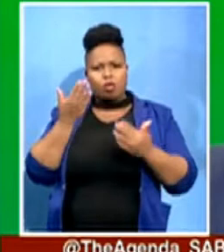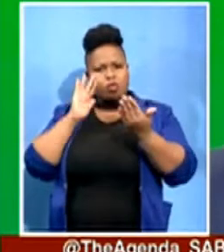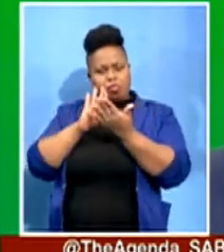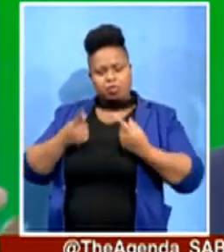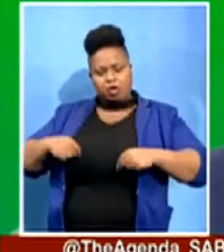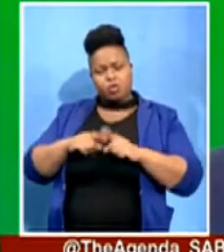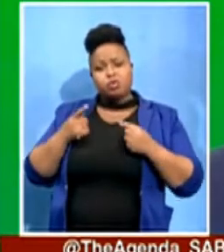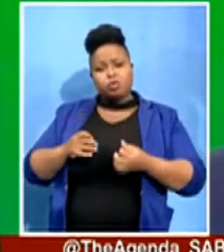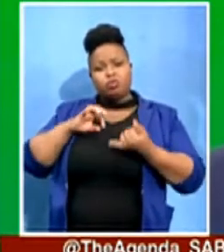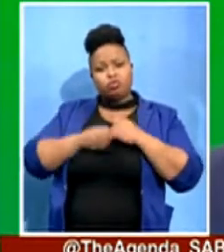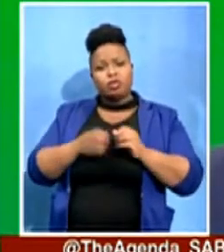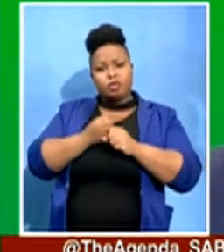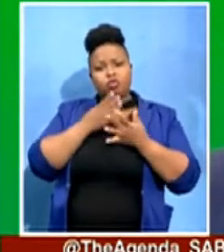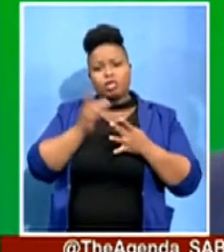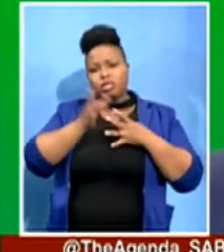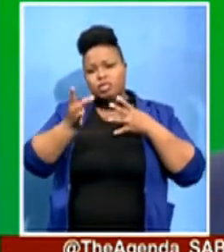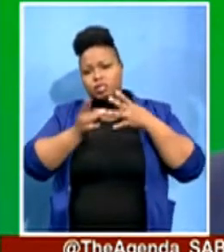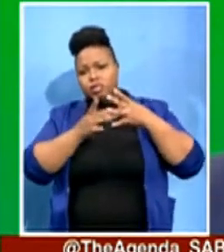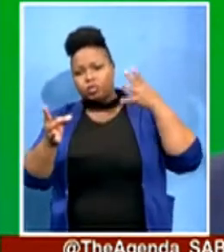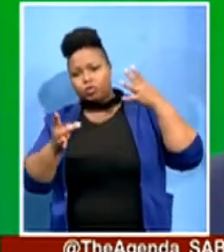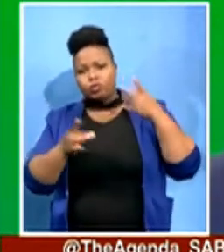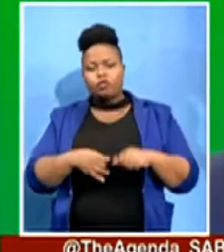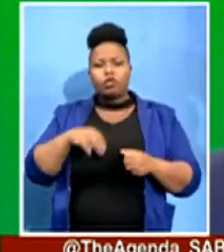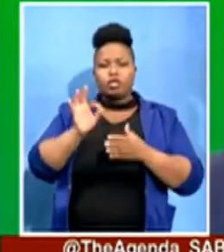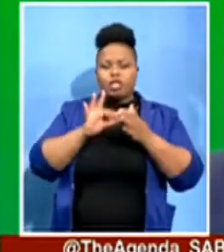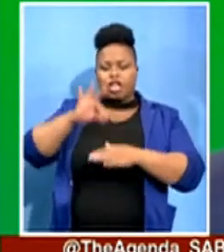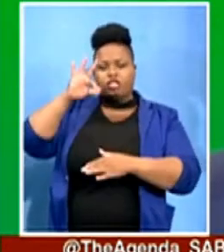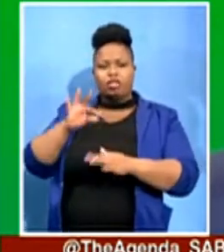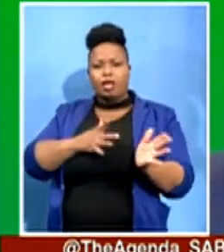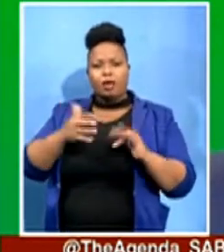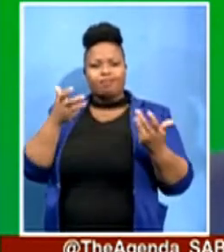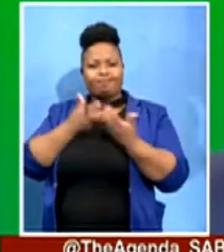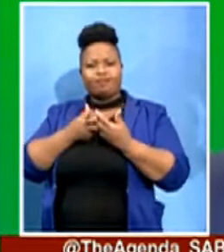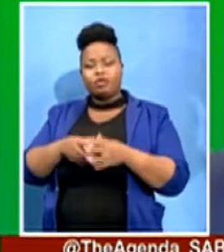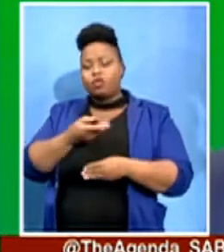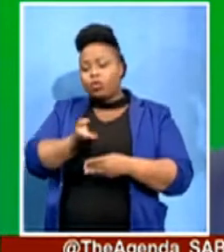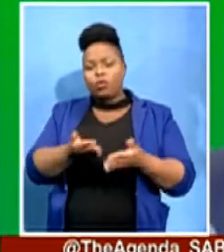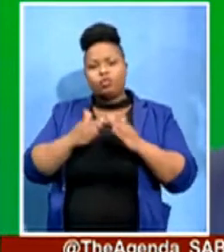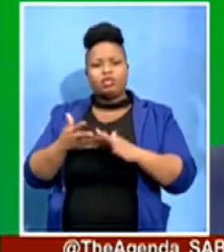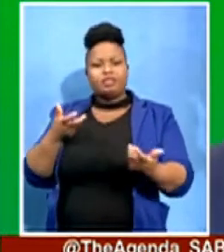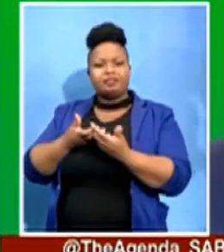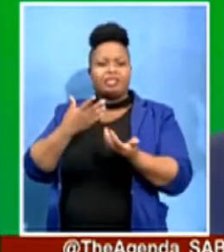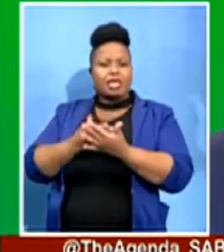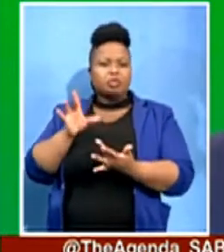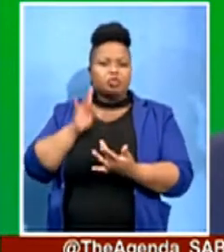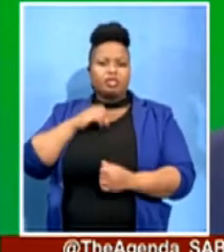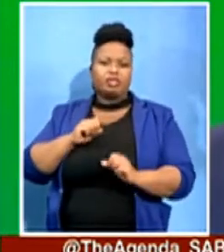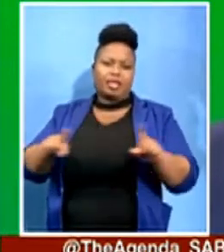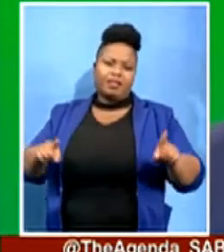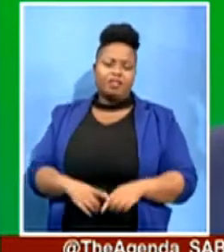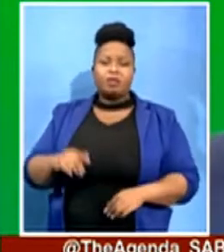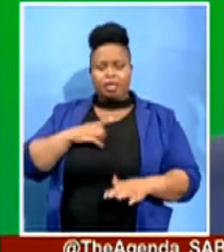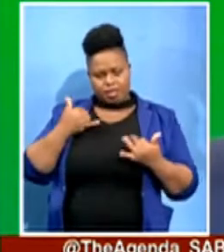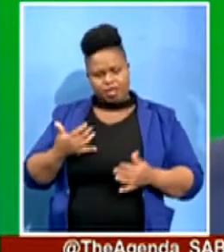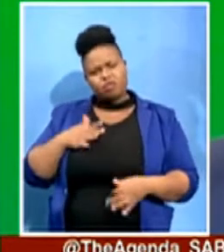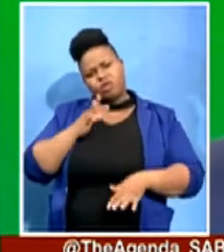selection to candidate election in the interests of our communities. However, it falls to me now to explain some of the practical steps that